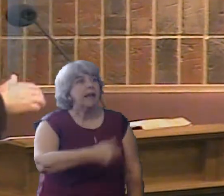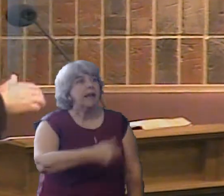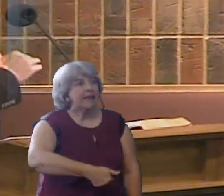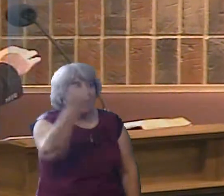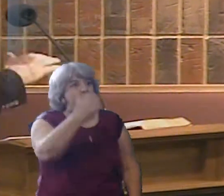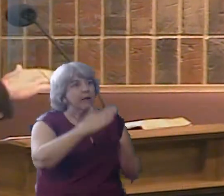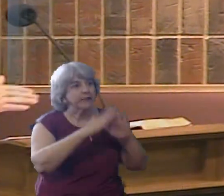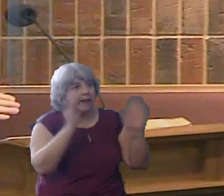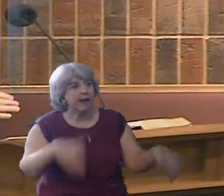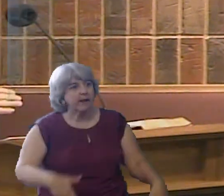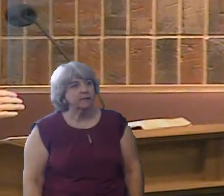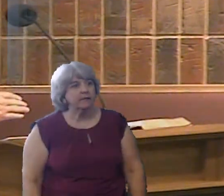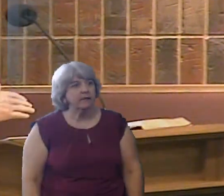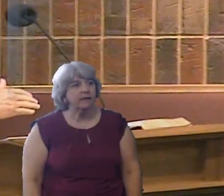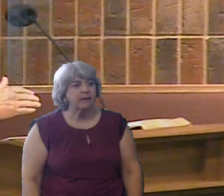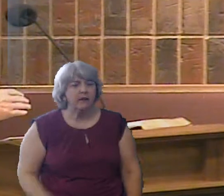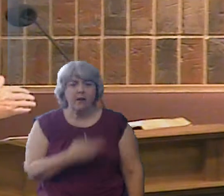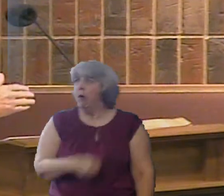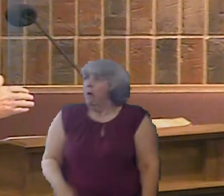This guy has no clue